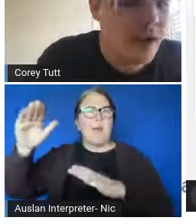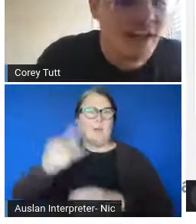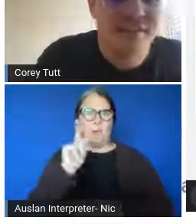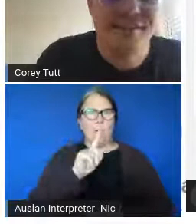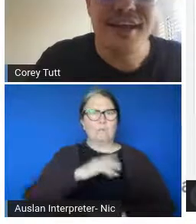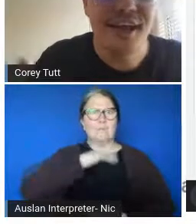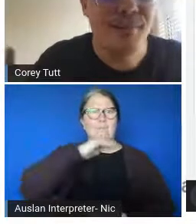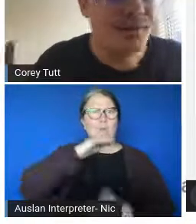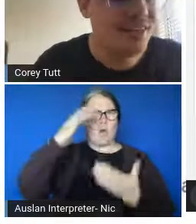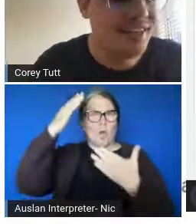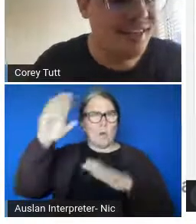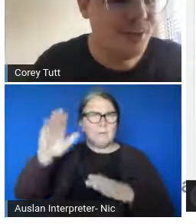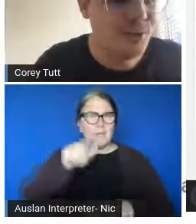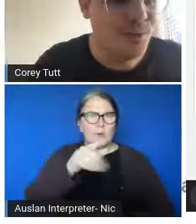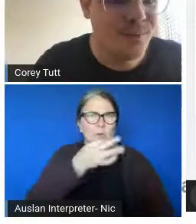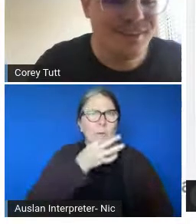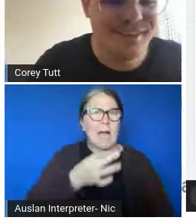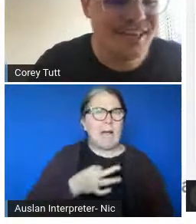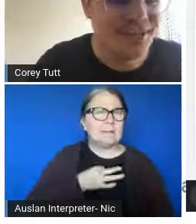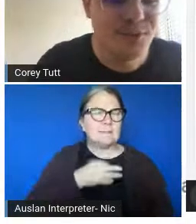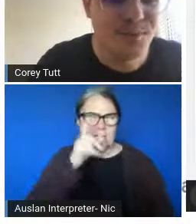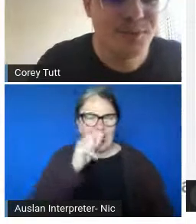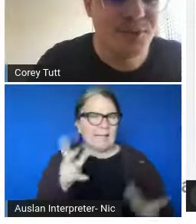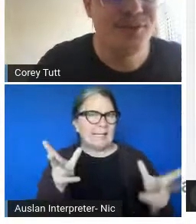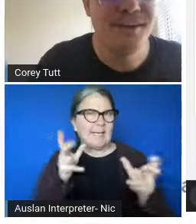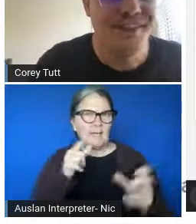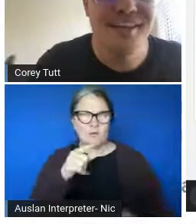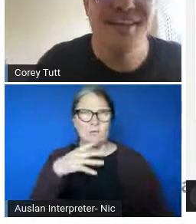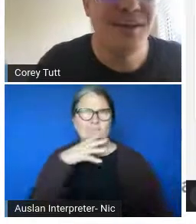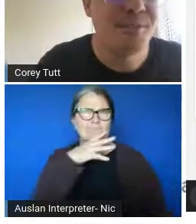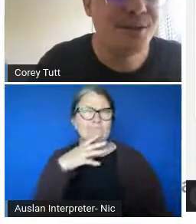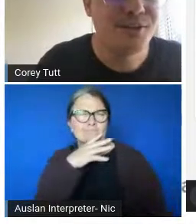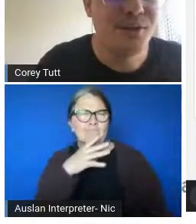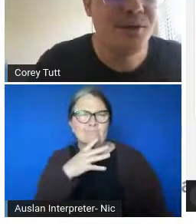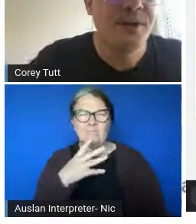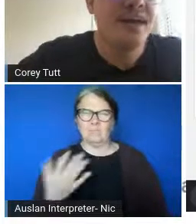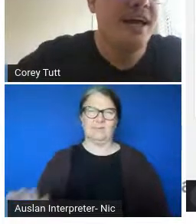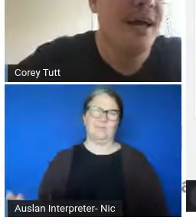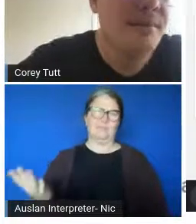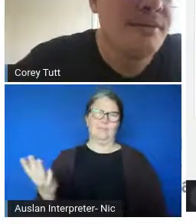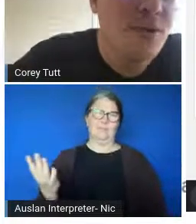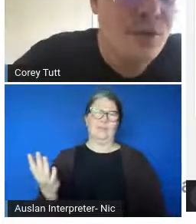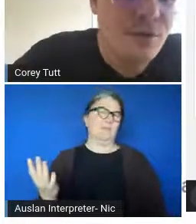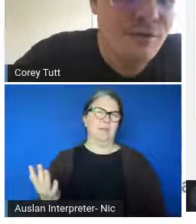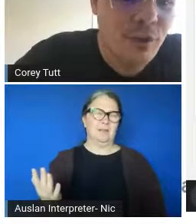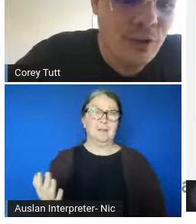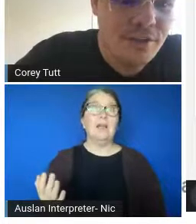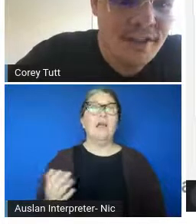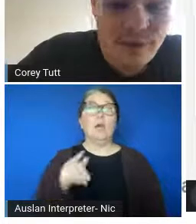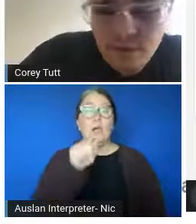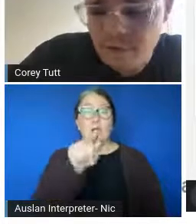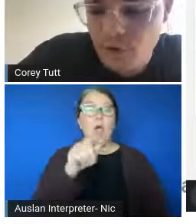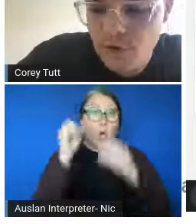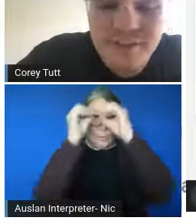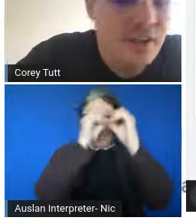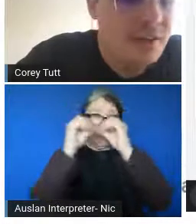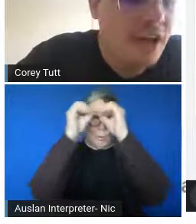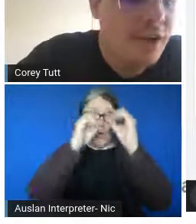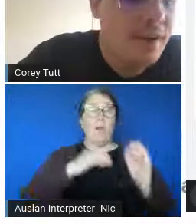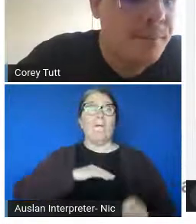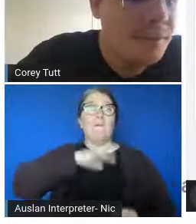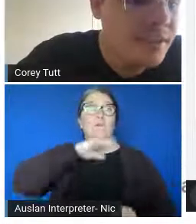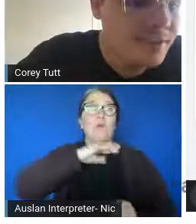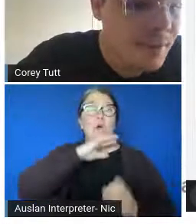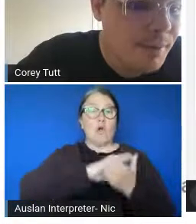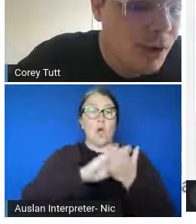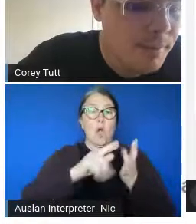hotel, you ask, as I hear you say to your computer and yell out, I must know. If you Google frog hotels